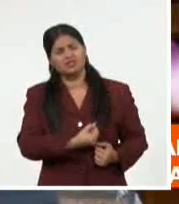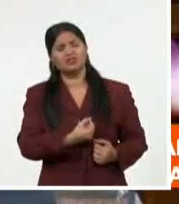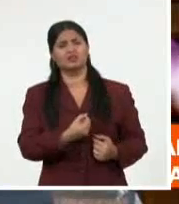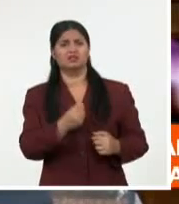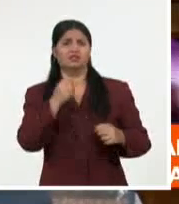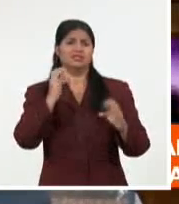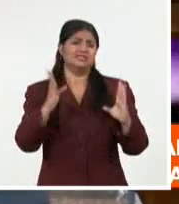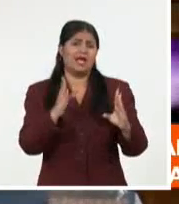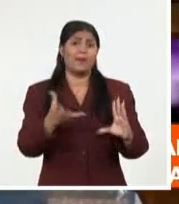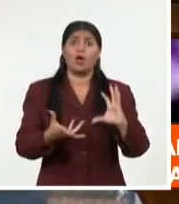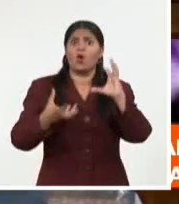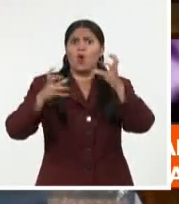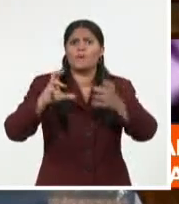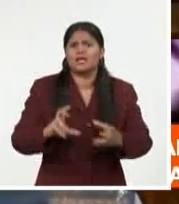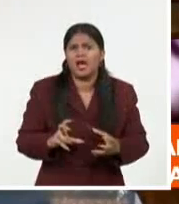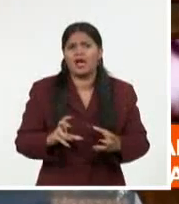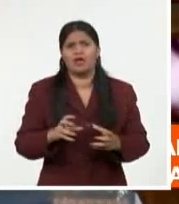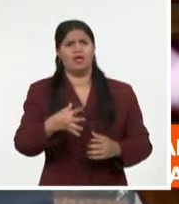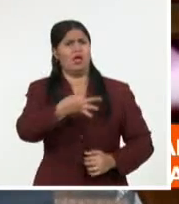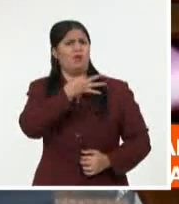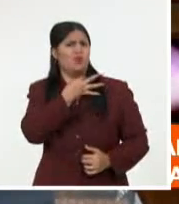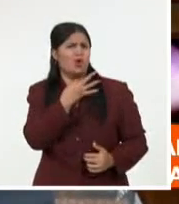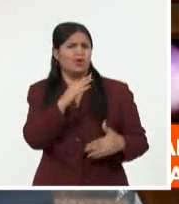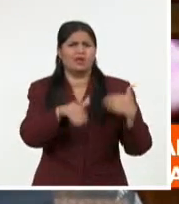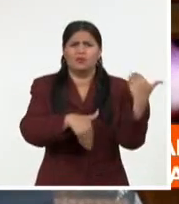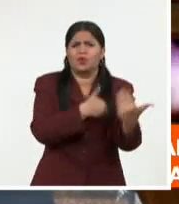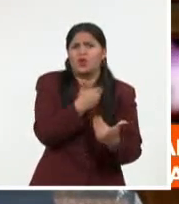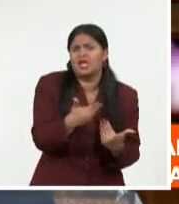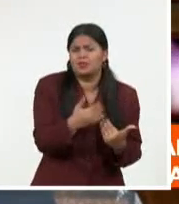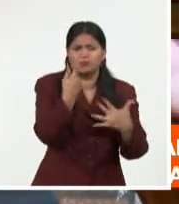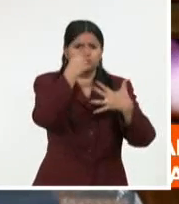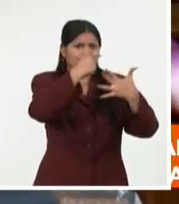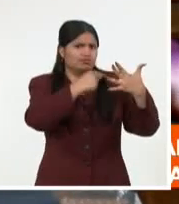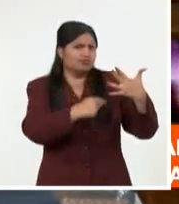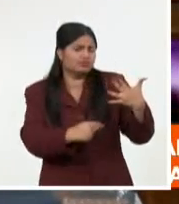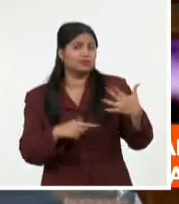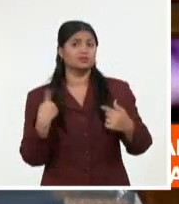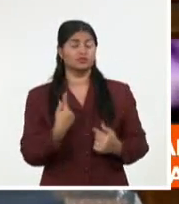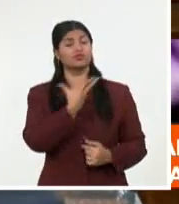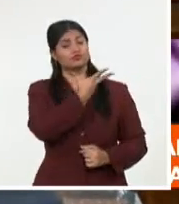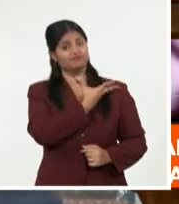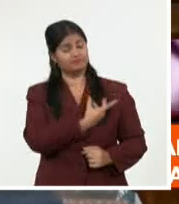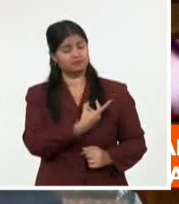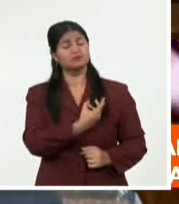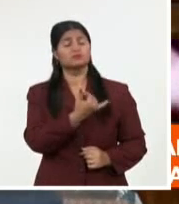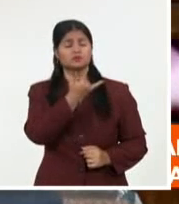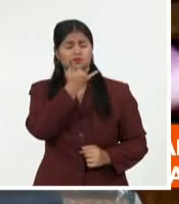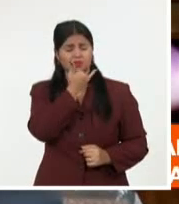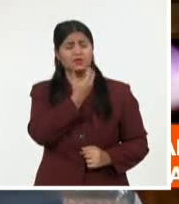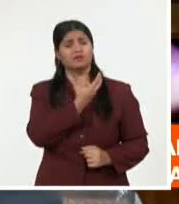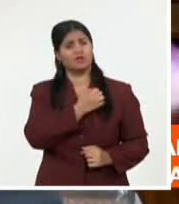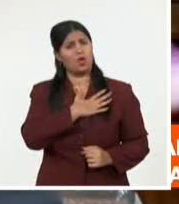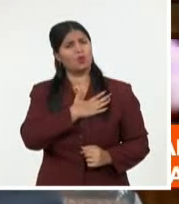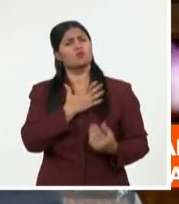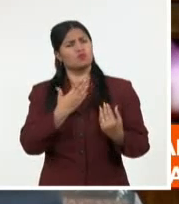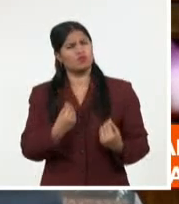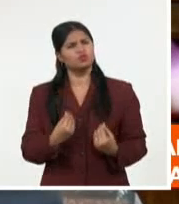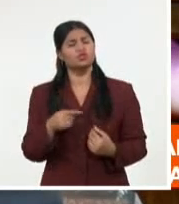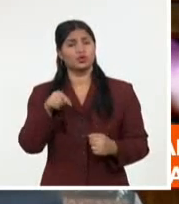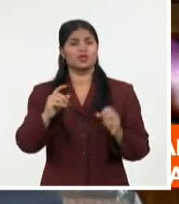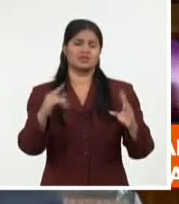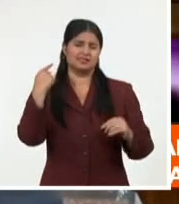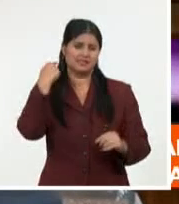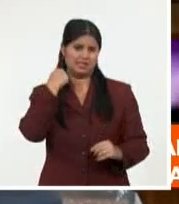complejo y plagado de incertidumbres para Cuba. This is not just another commemoration. Cuba